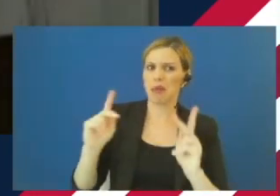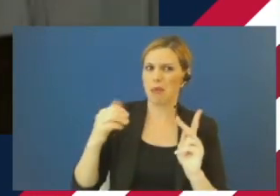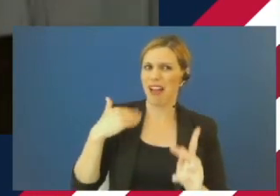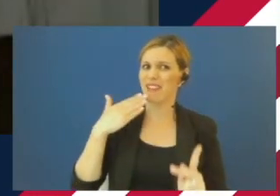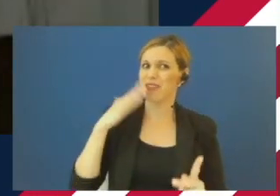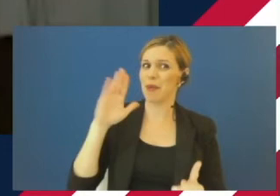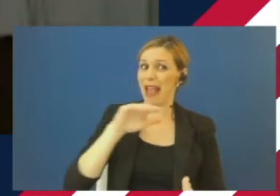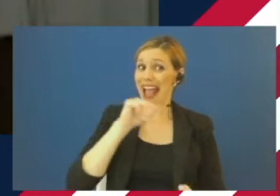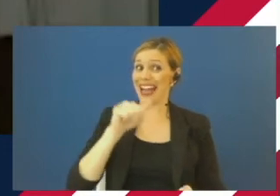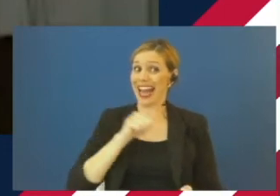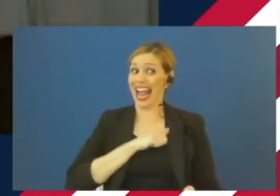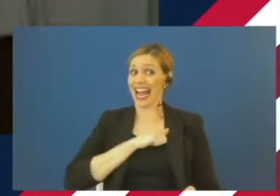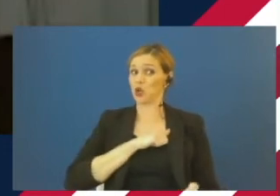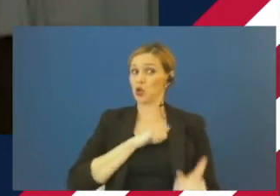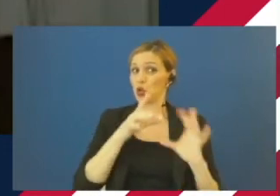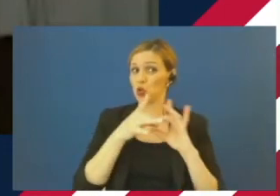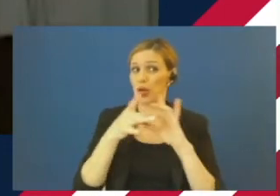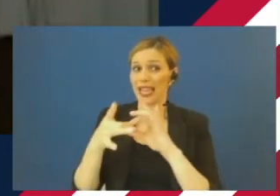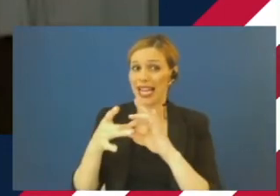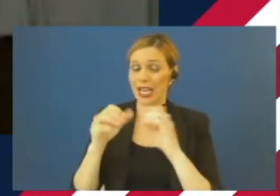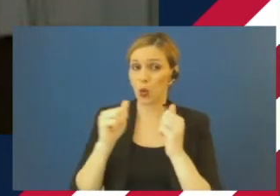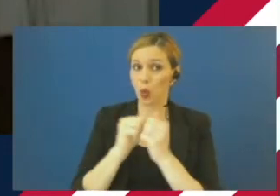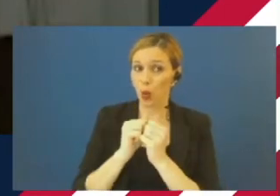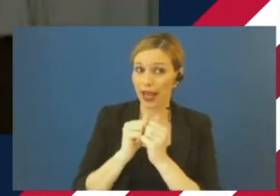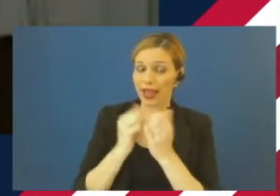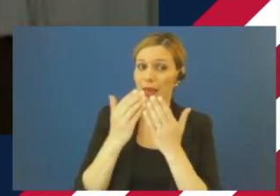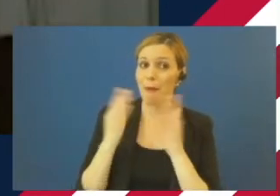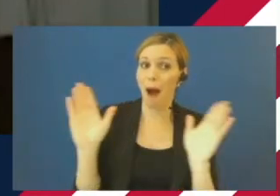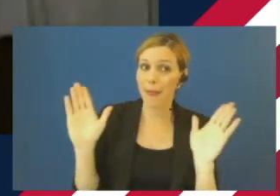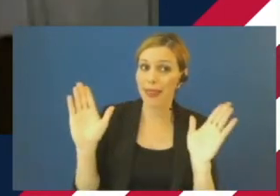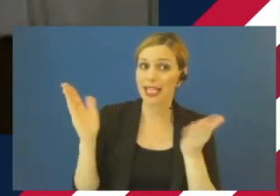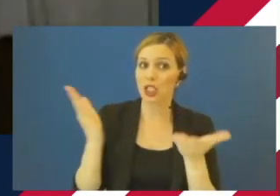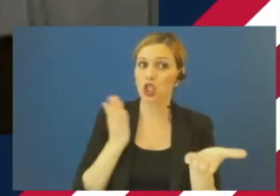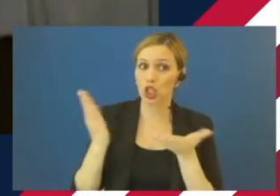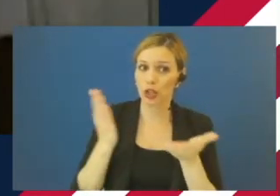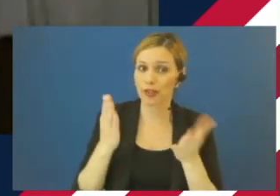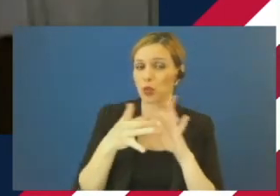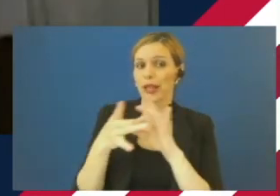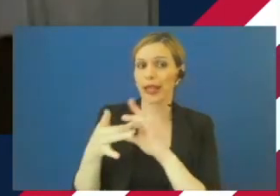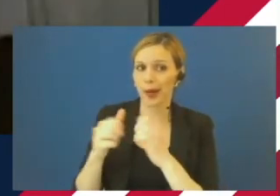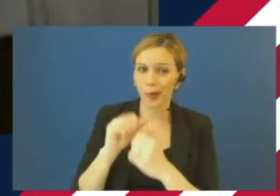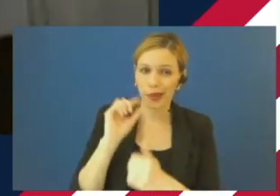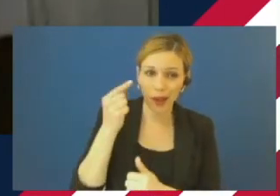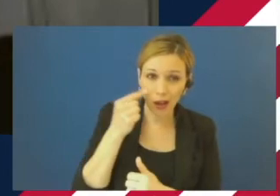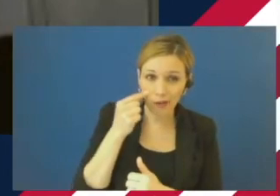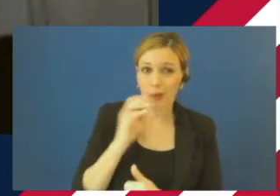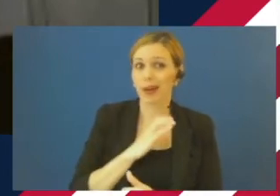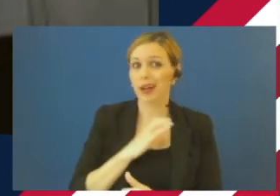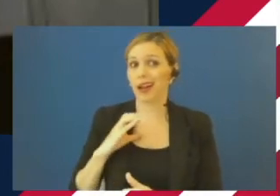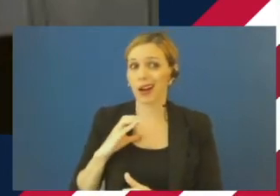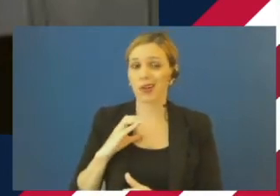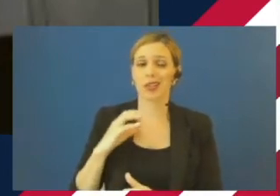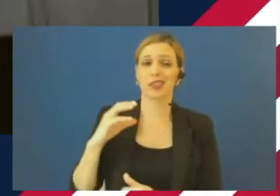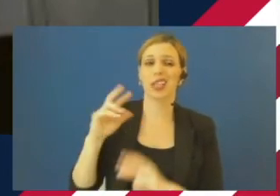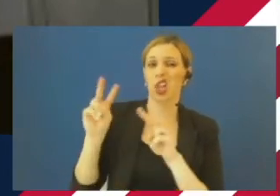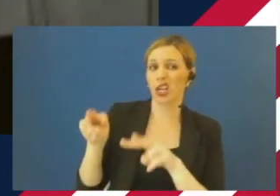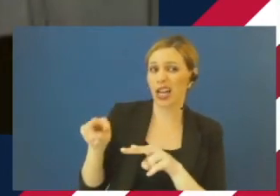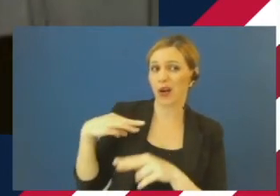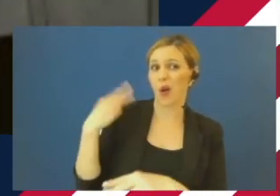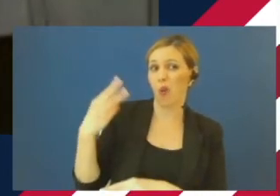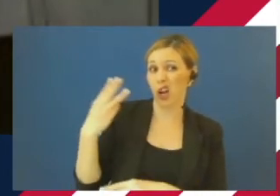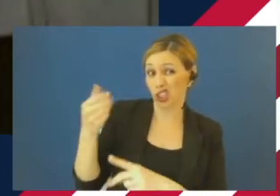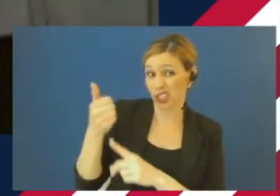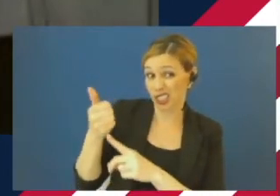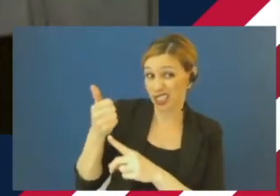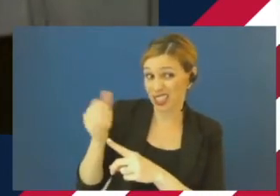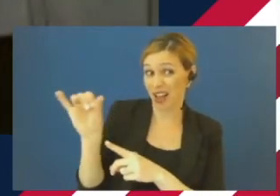public service, about our government, about Congress, about Washington as a city. All of that, I think,